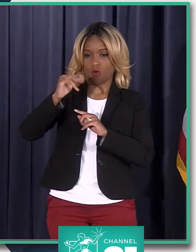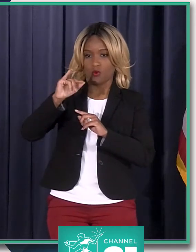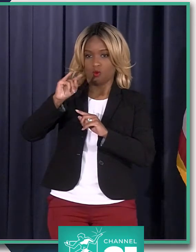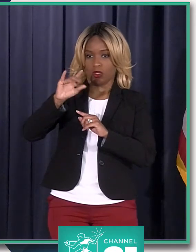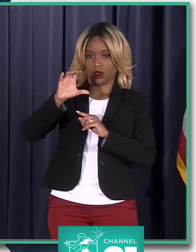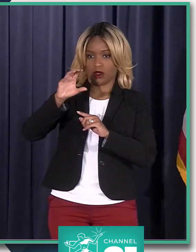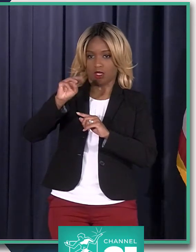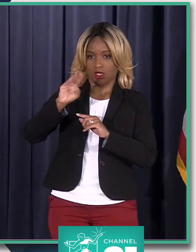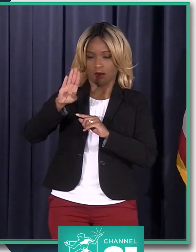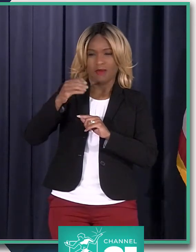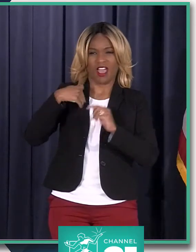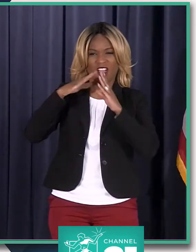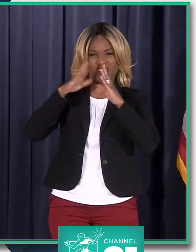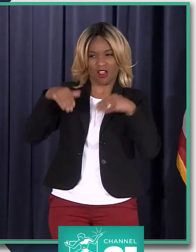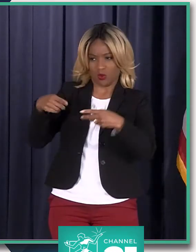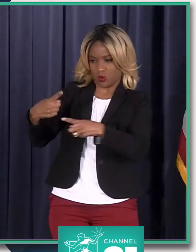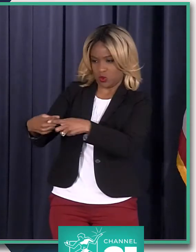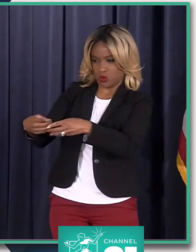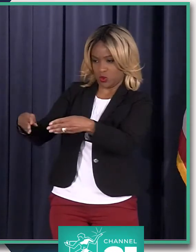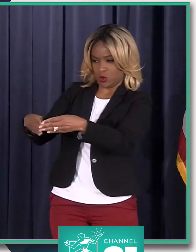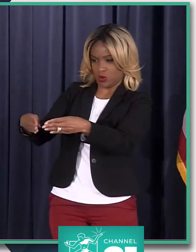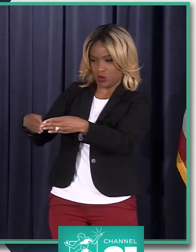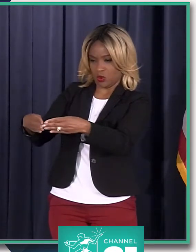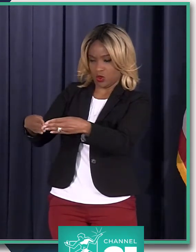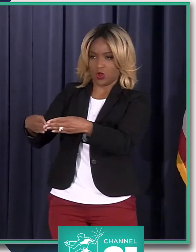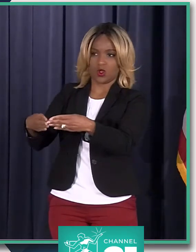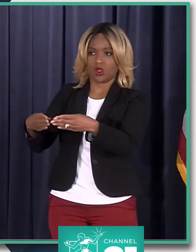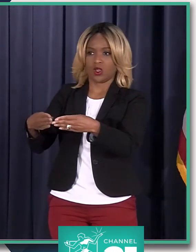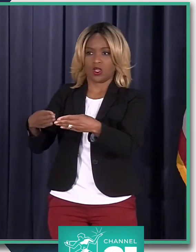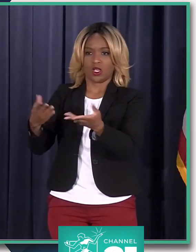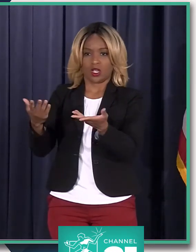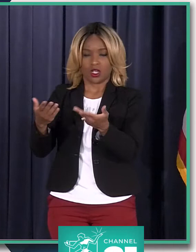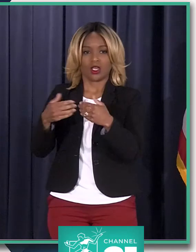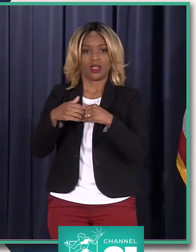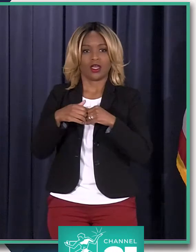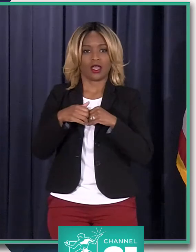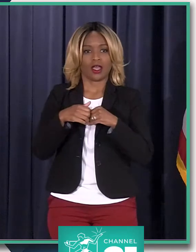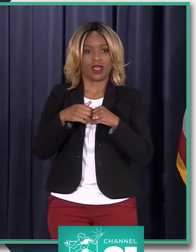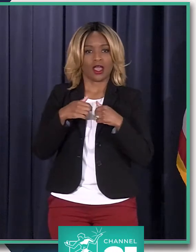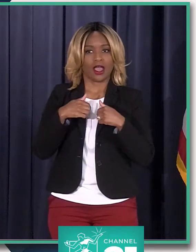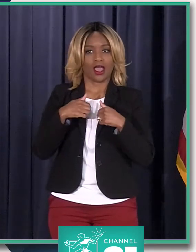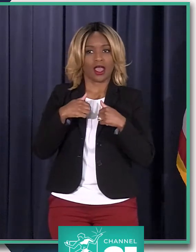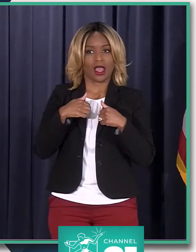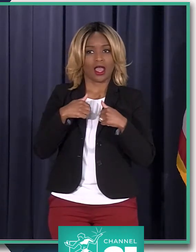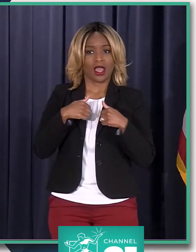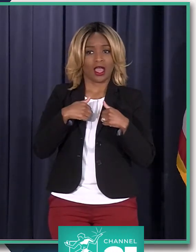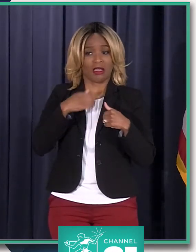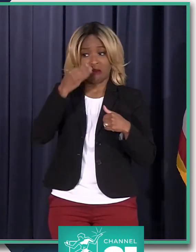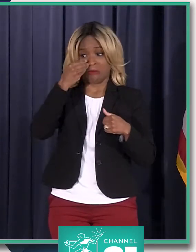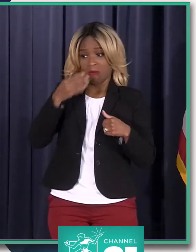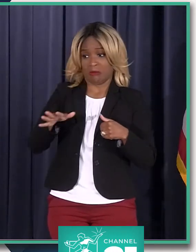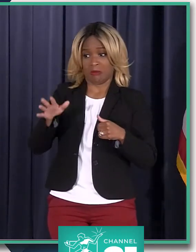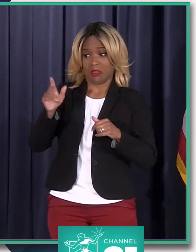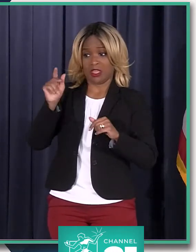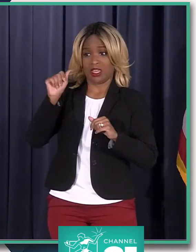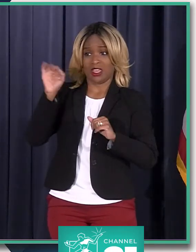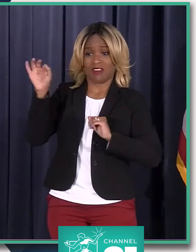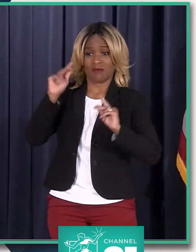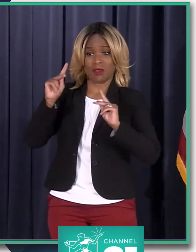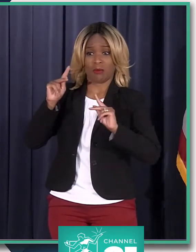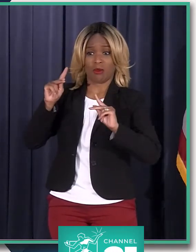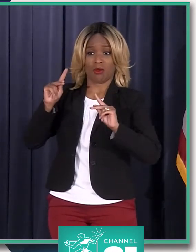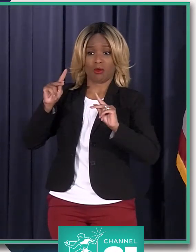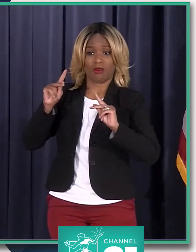corner. I don't know, I guess it's squatters that live there. I don't care about squatters living there, but they just need to clean